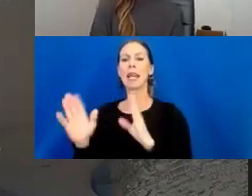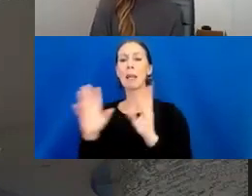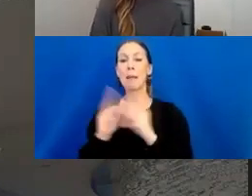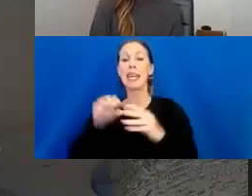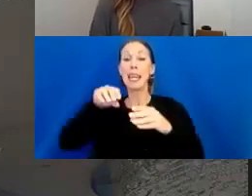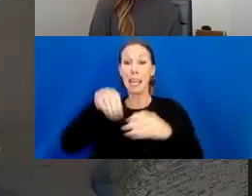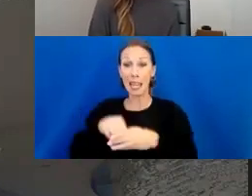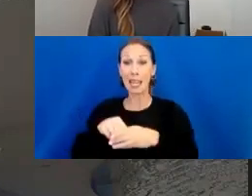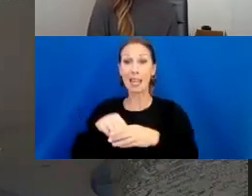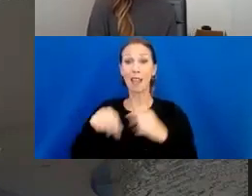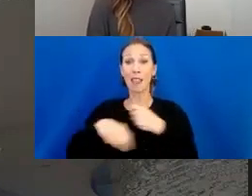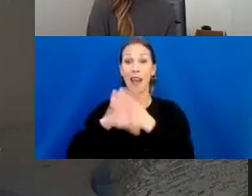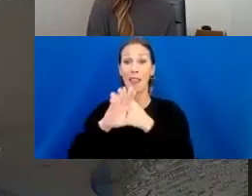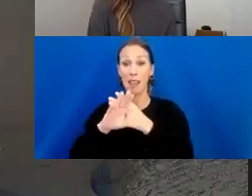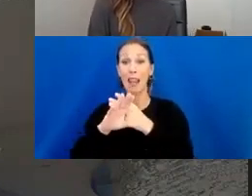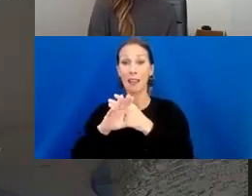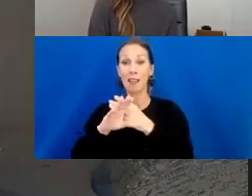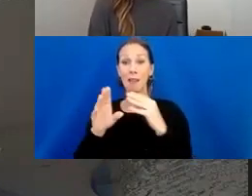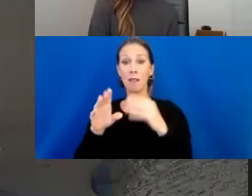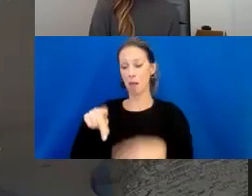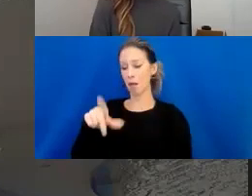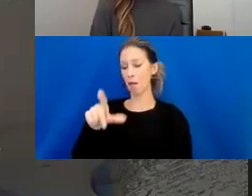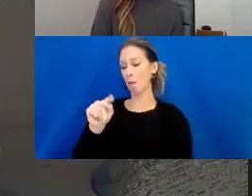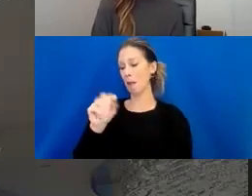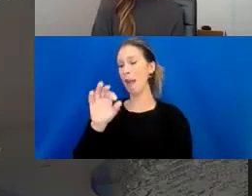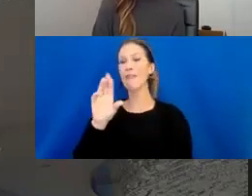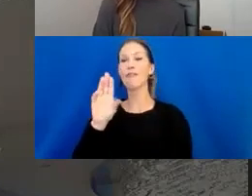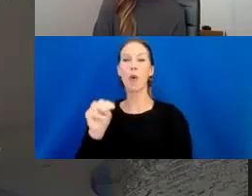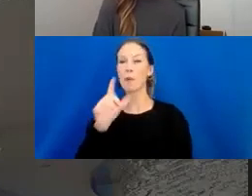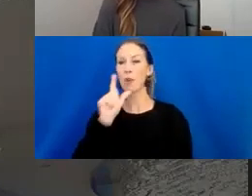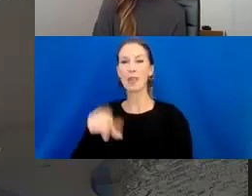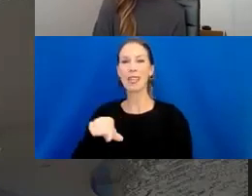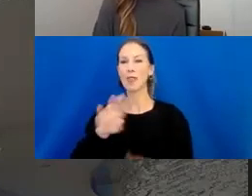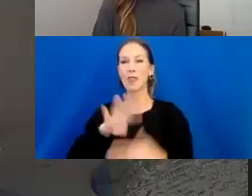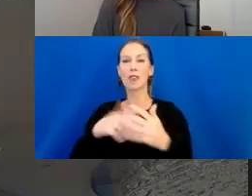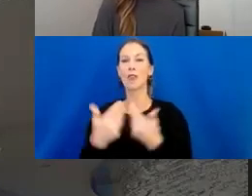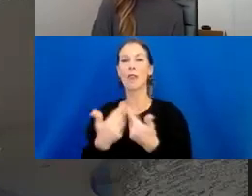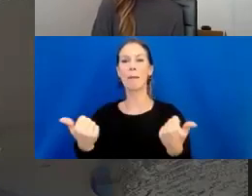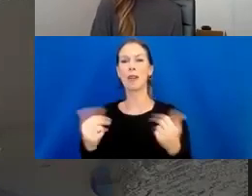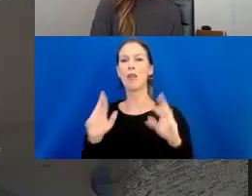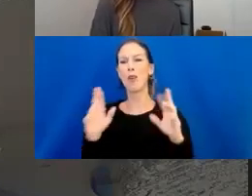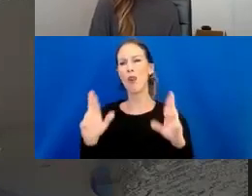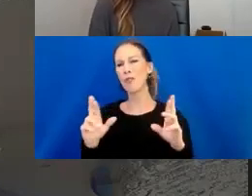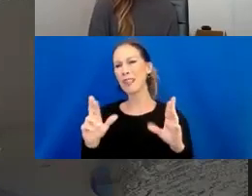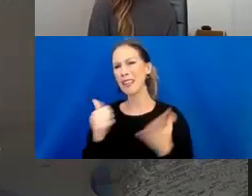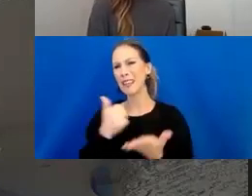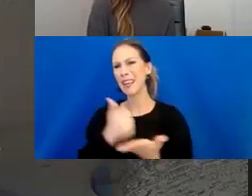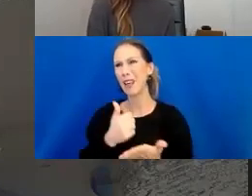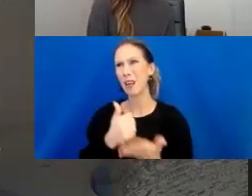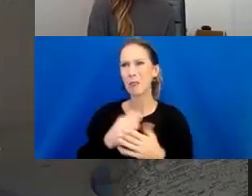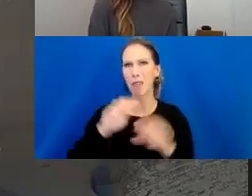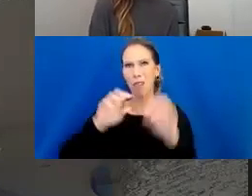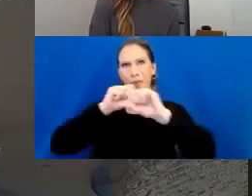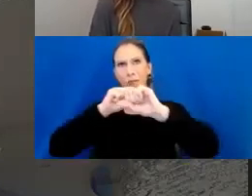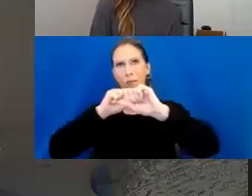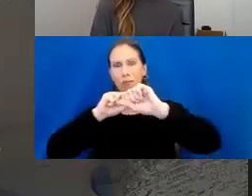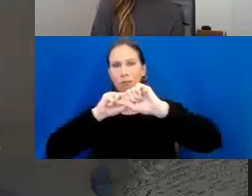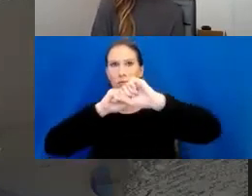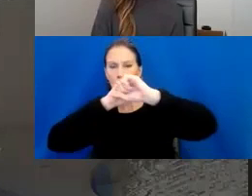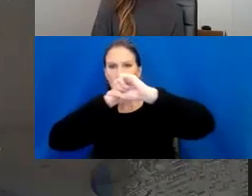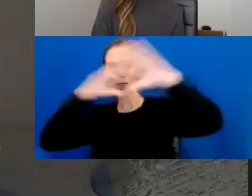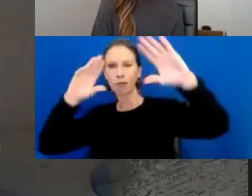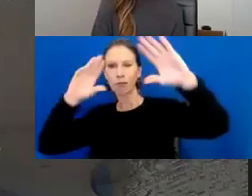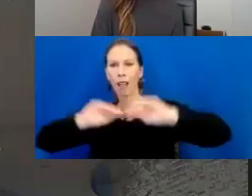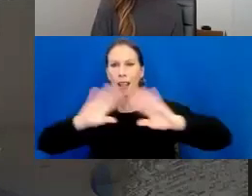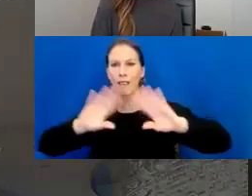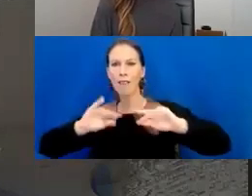set something else up, and it's tailor-made for that. So I hope that helps you if you don't want to do it